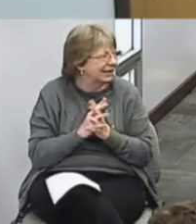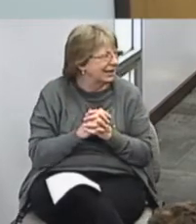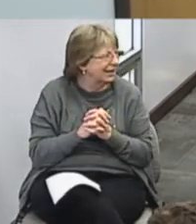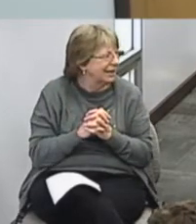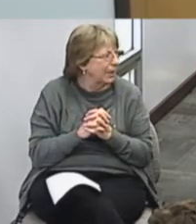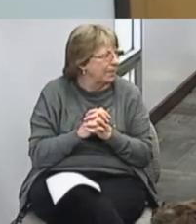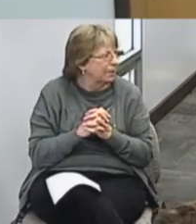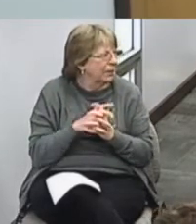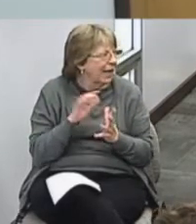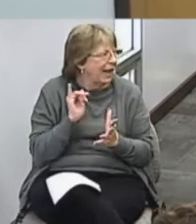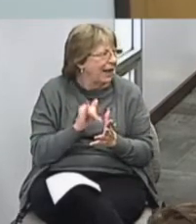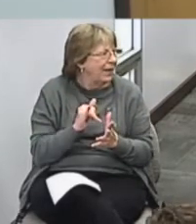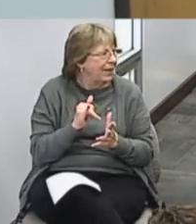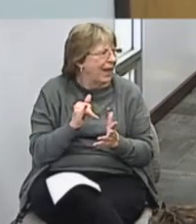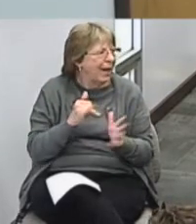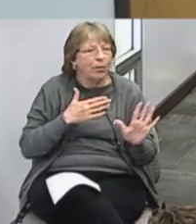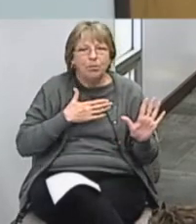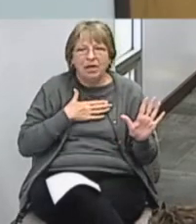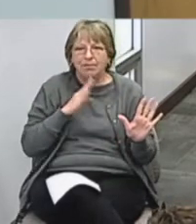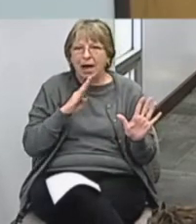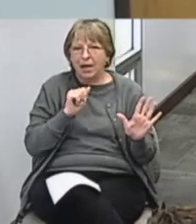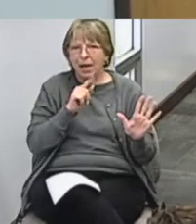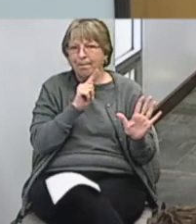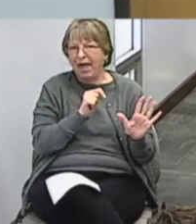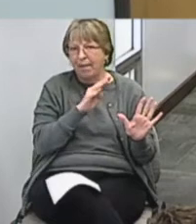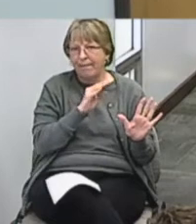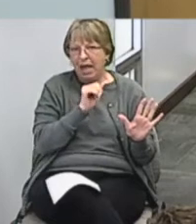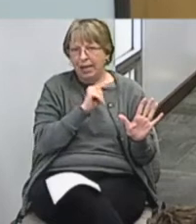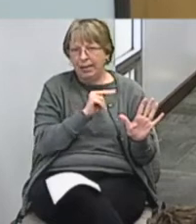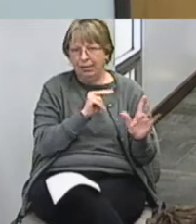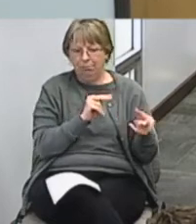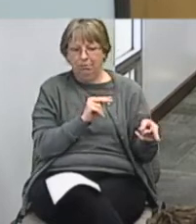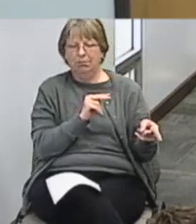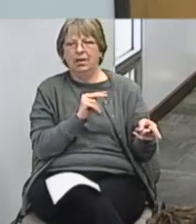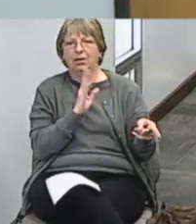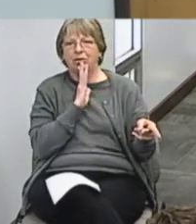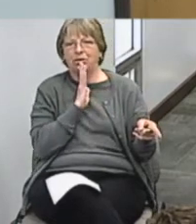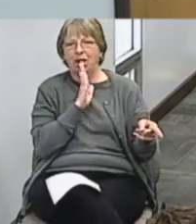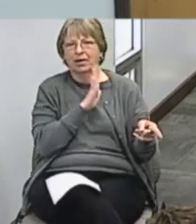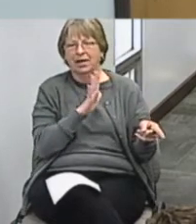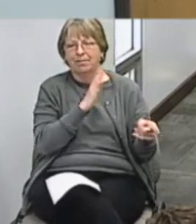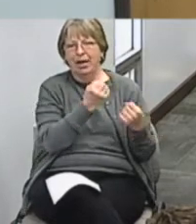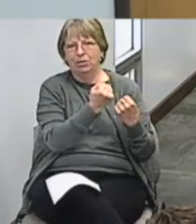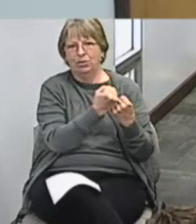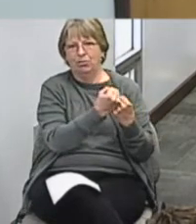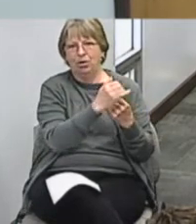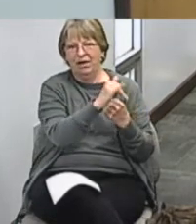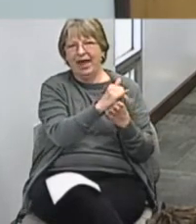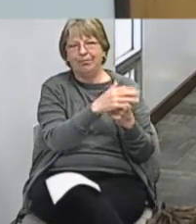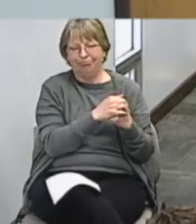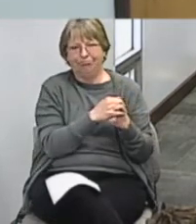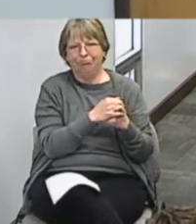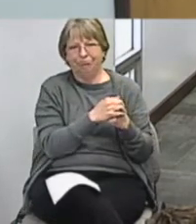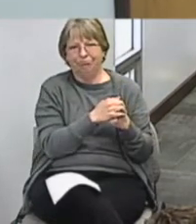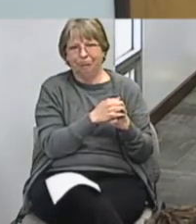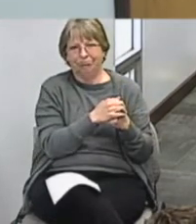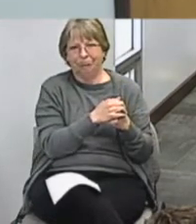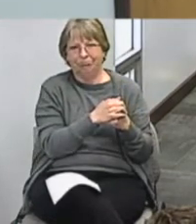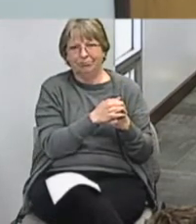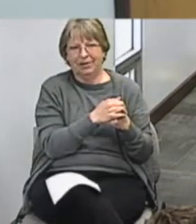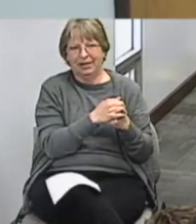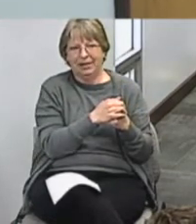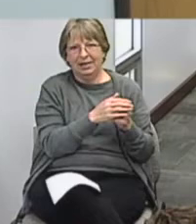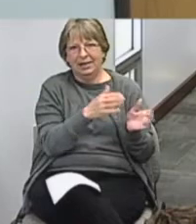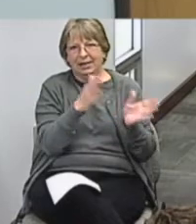That would be my Batman side, talking about support of that park being named after Smallville. If I was